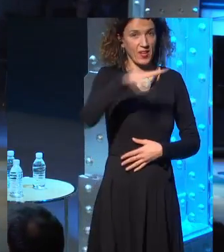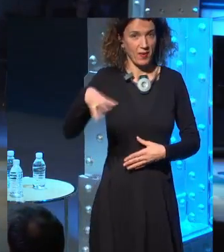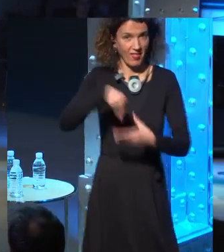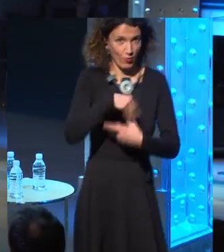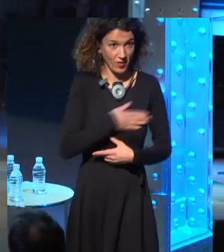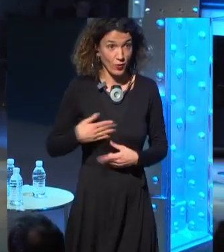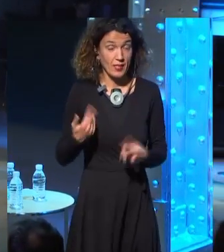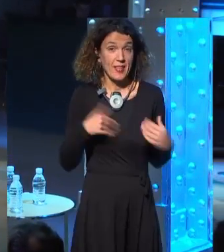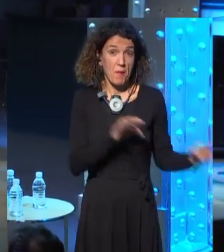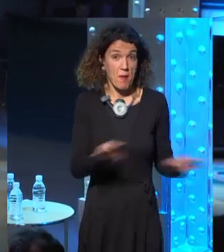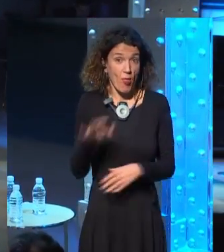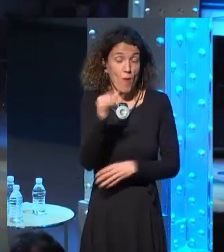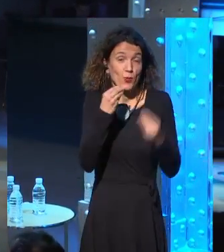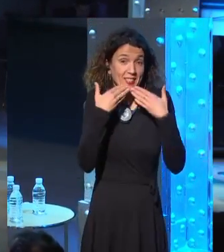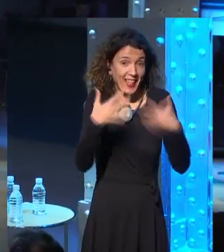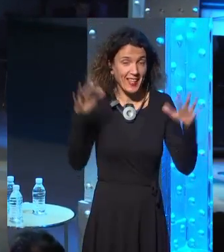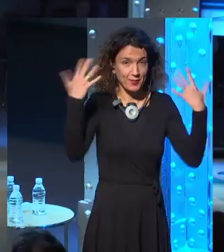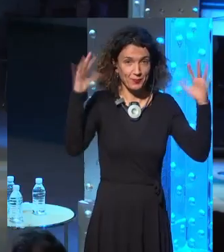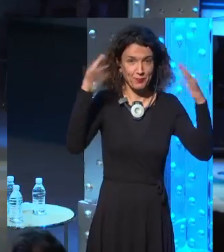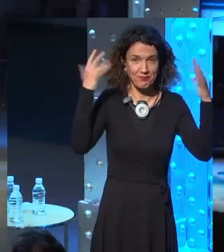prepared words. Gracias.